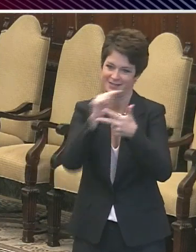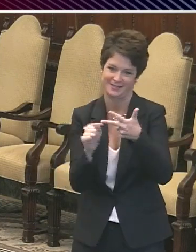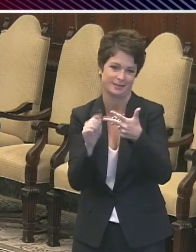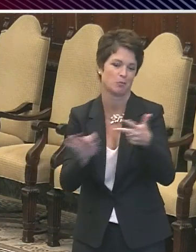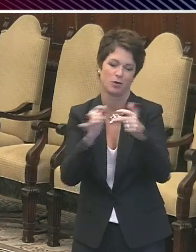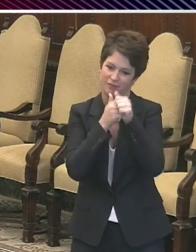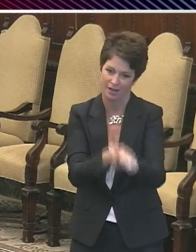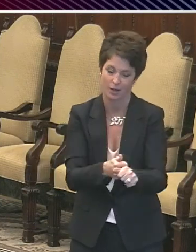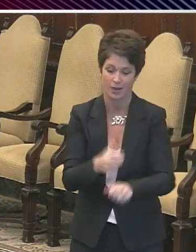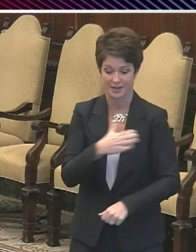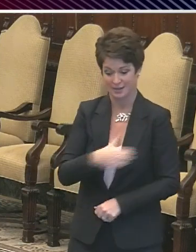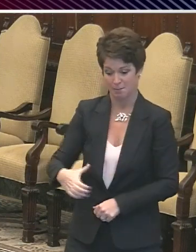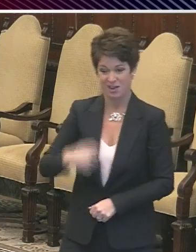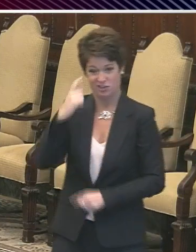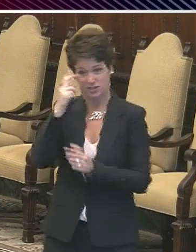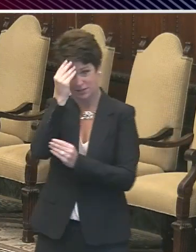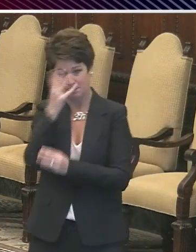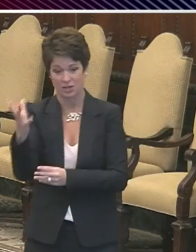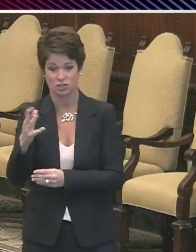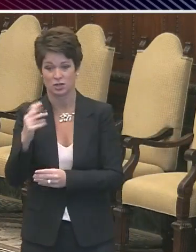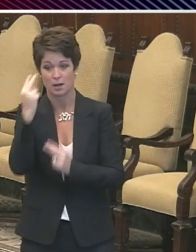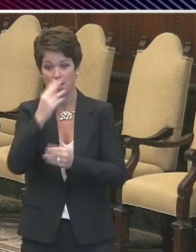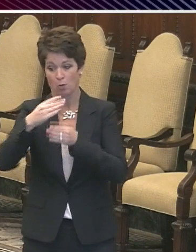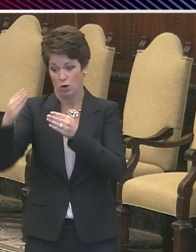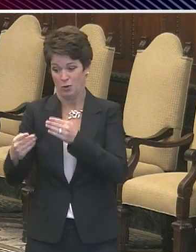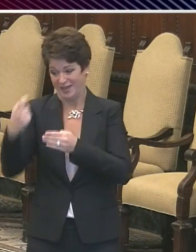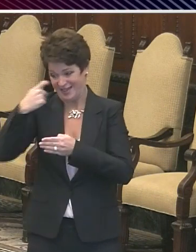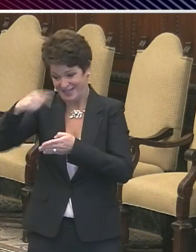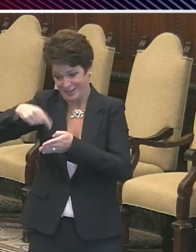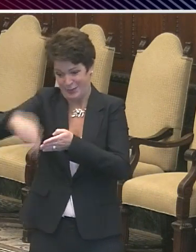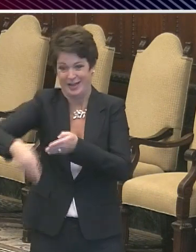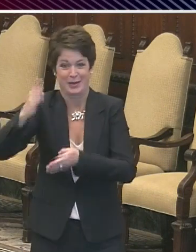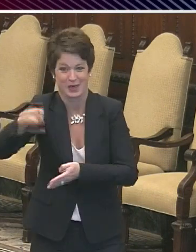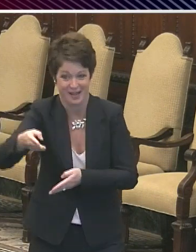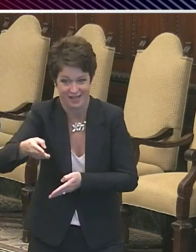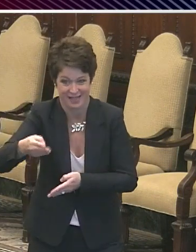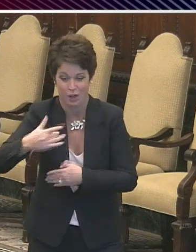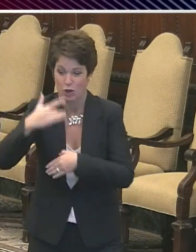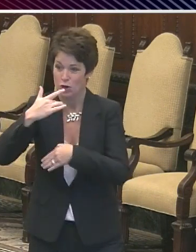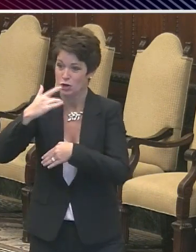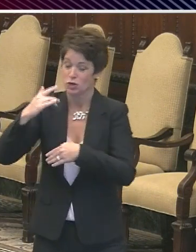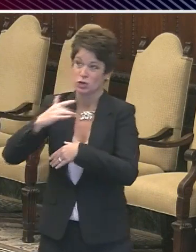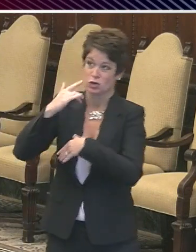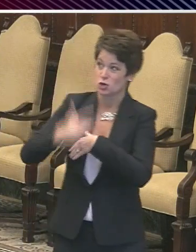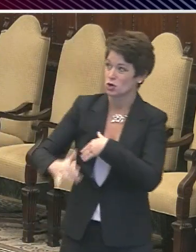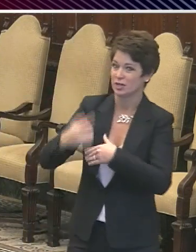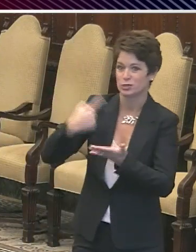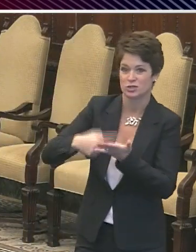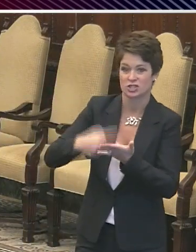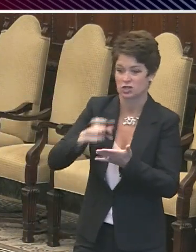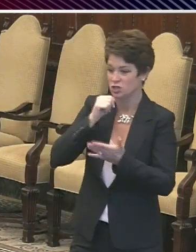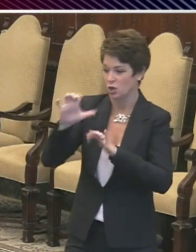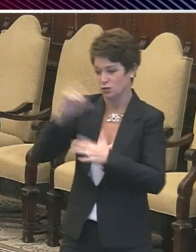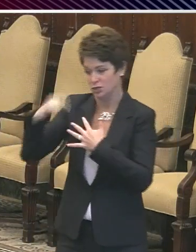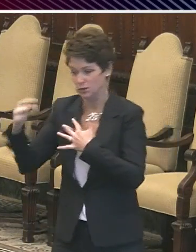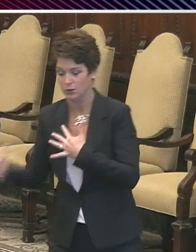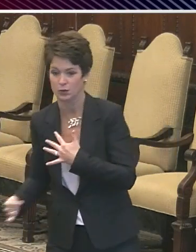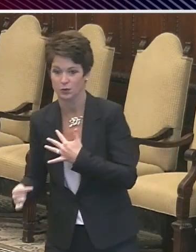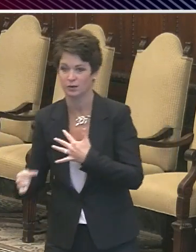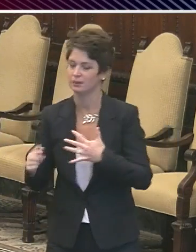Now, as the mayor said just a minute ago, Memorial Day weekend is this weekend. And so it's not too early for us to talk about what not to do this